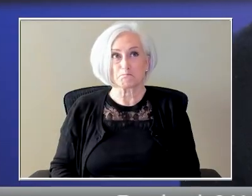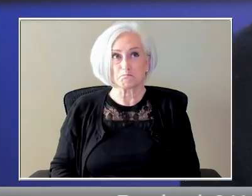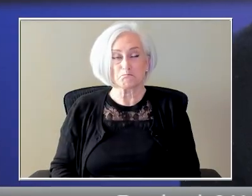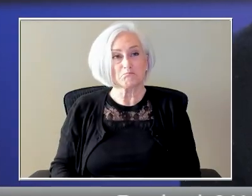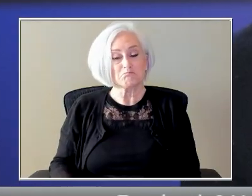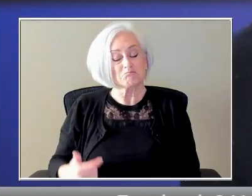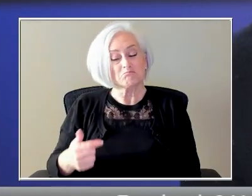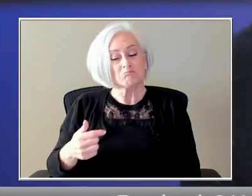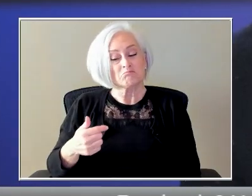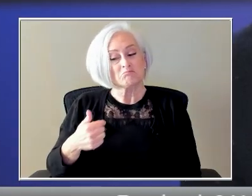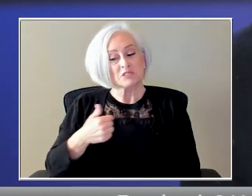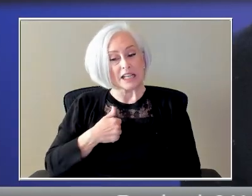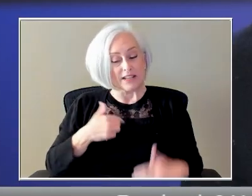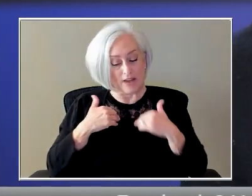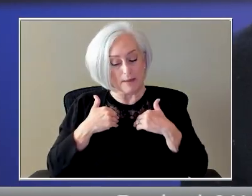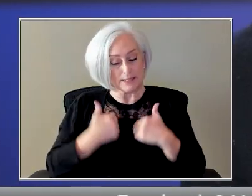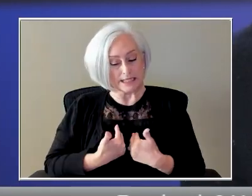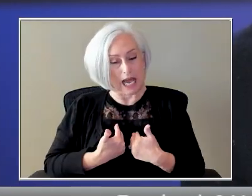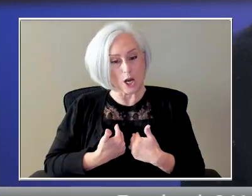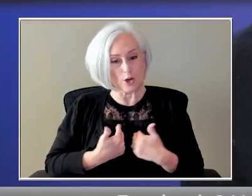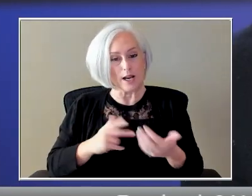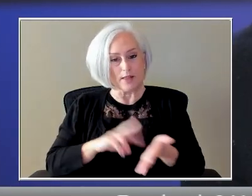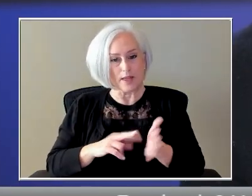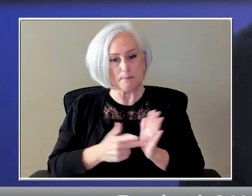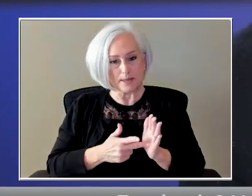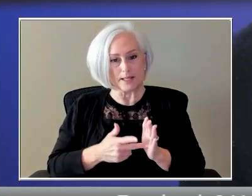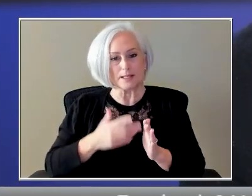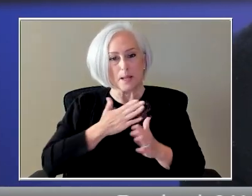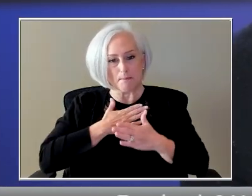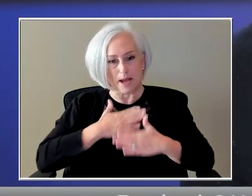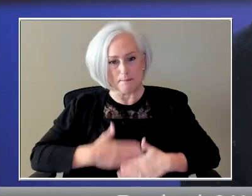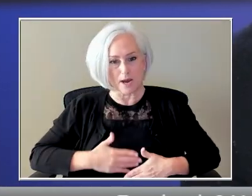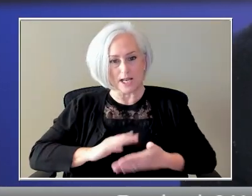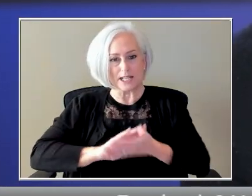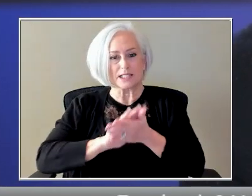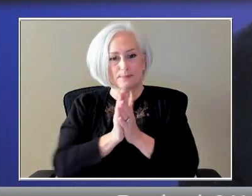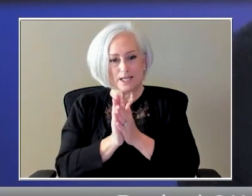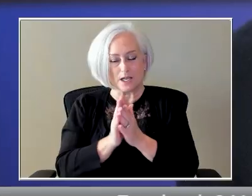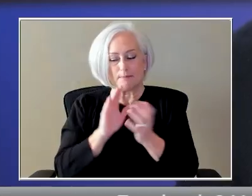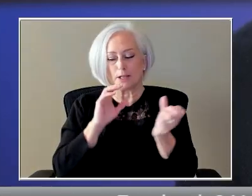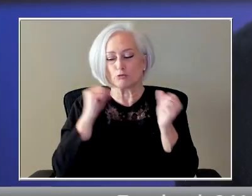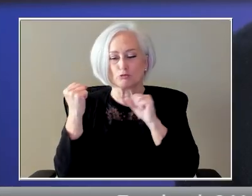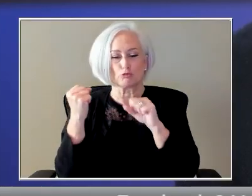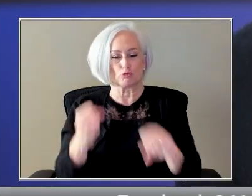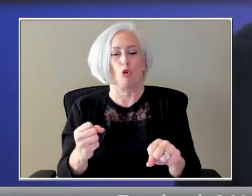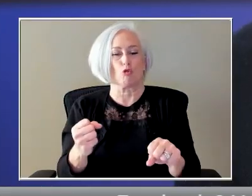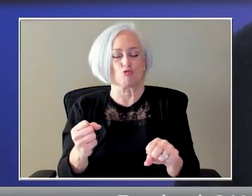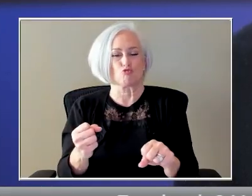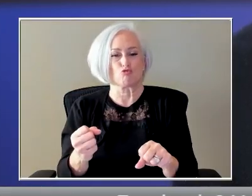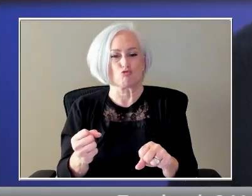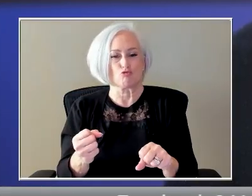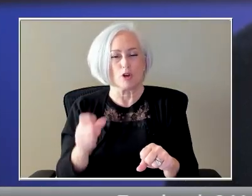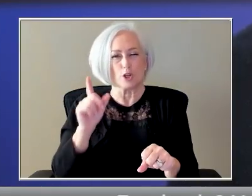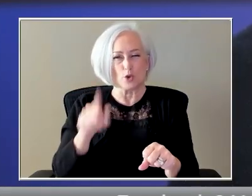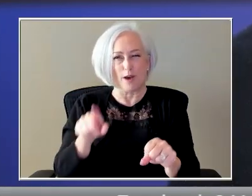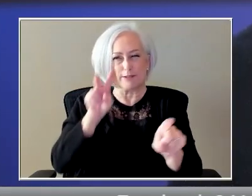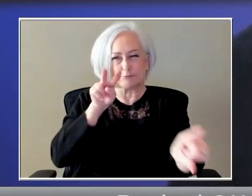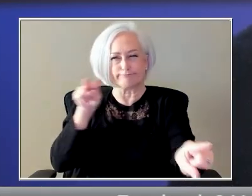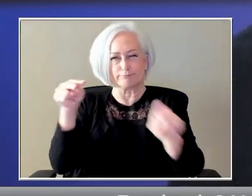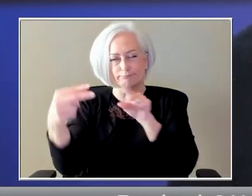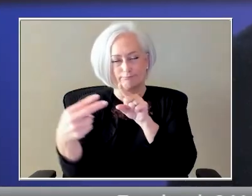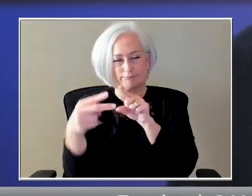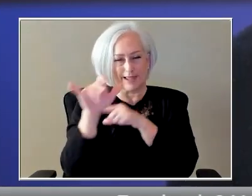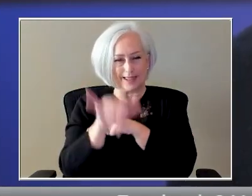it's because my body is getting stronger. You have to frame it that way. I love that. And that's what kind of allows you to